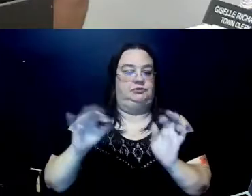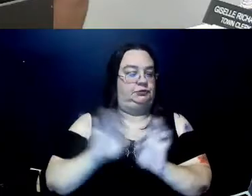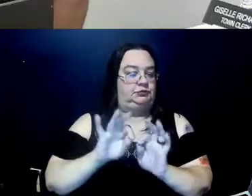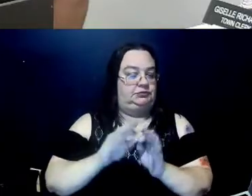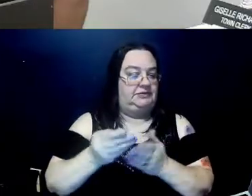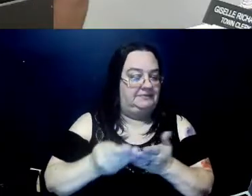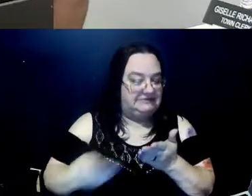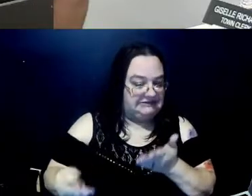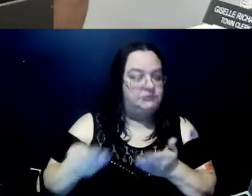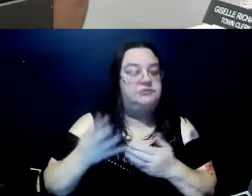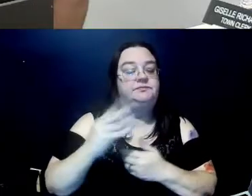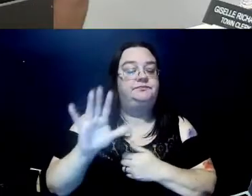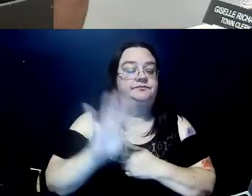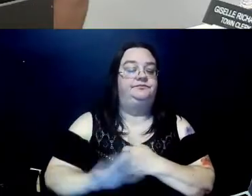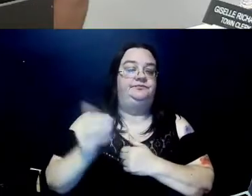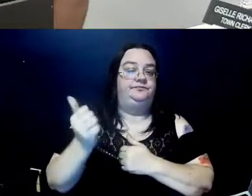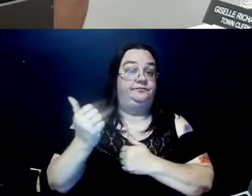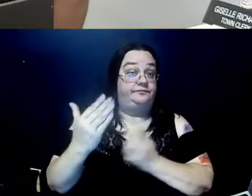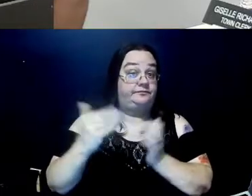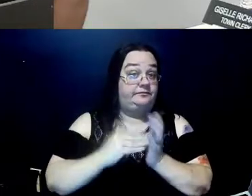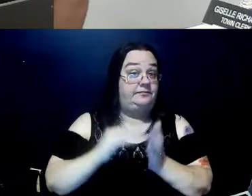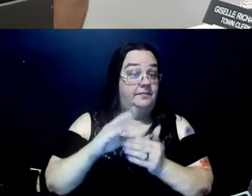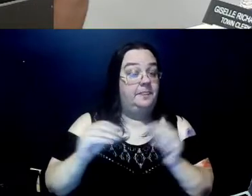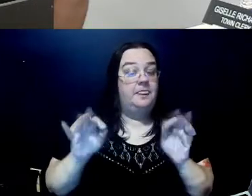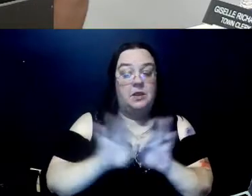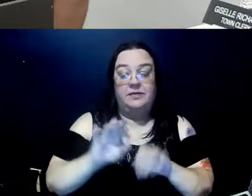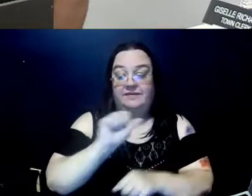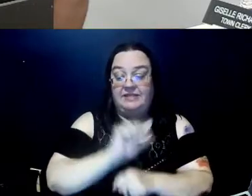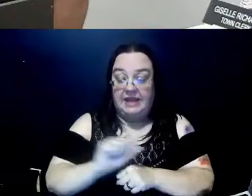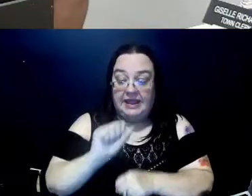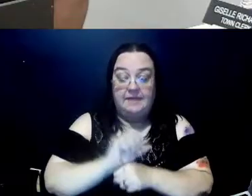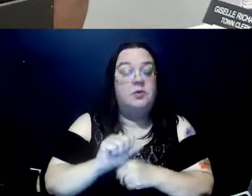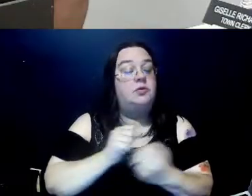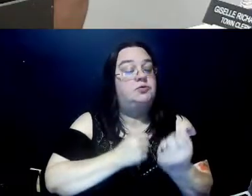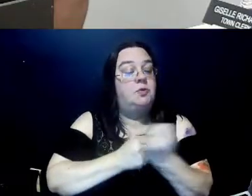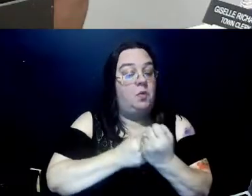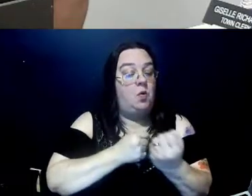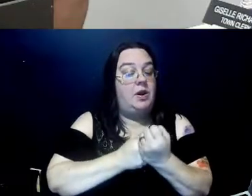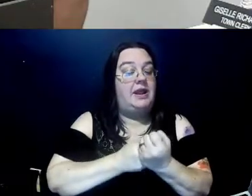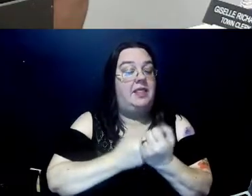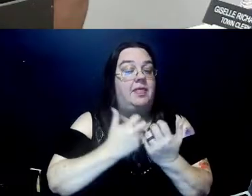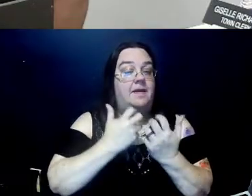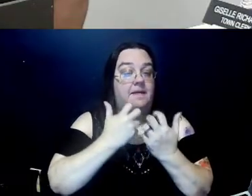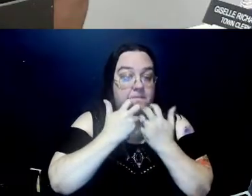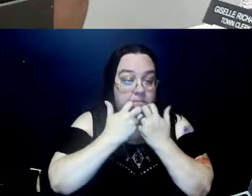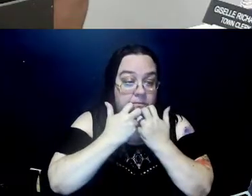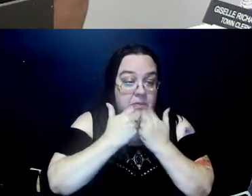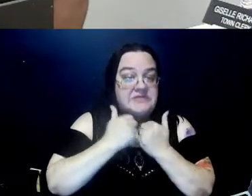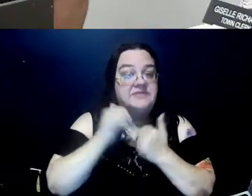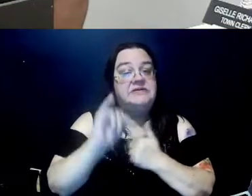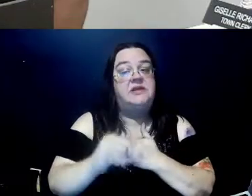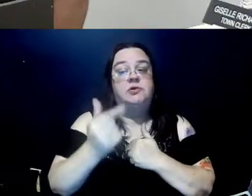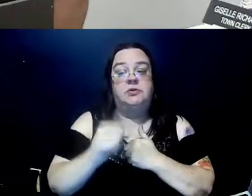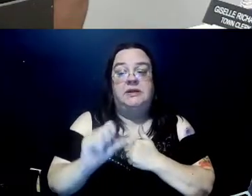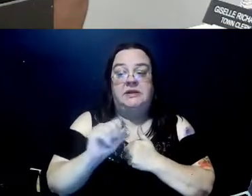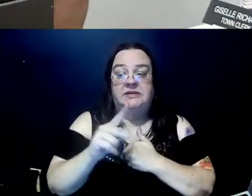approximately $15,000 worth of labor to supporting the preservation of this green space. We work because we know that